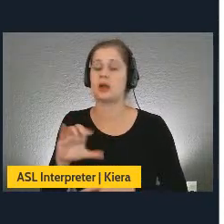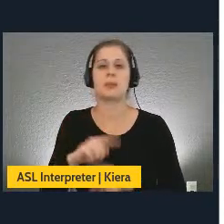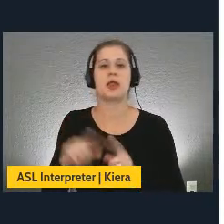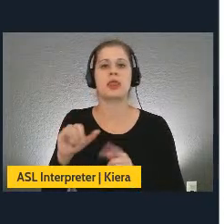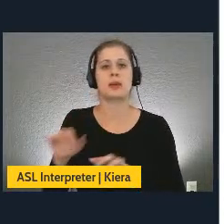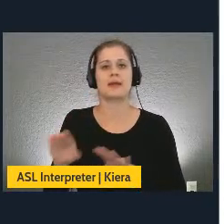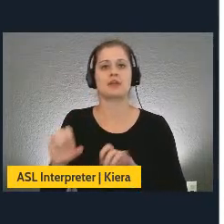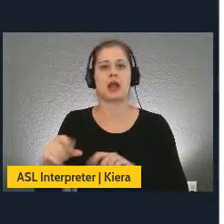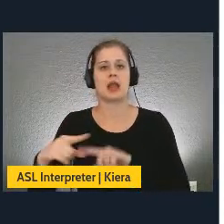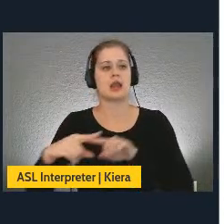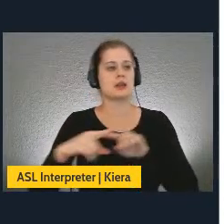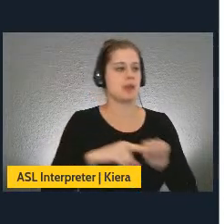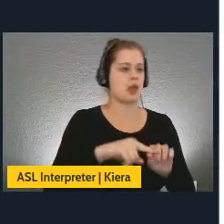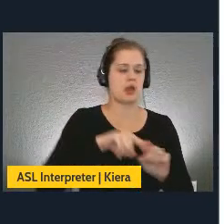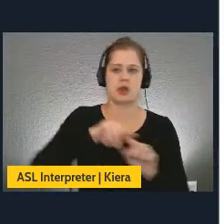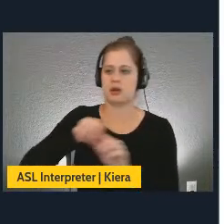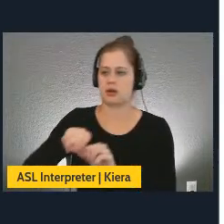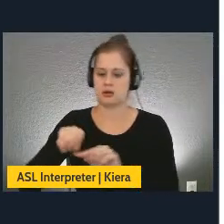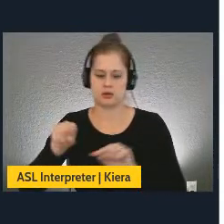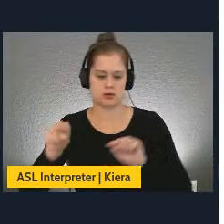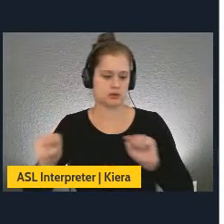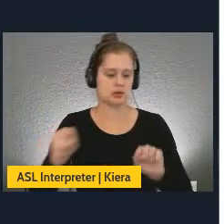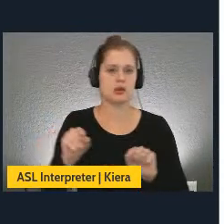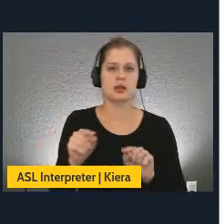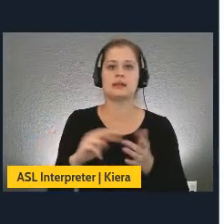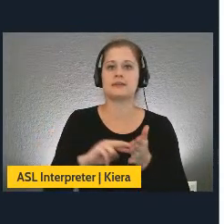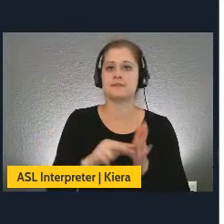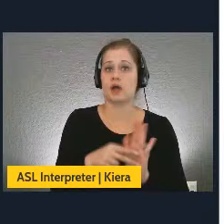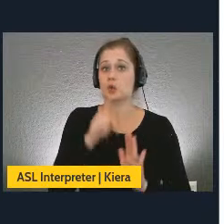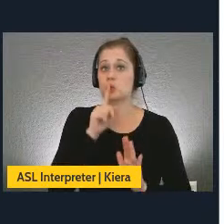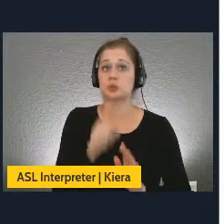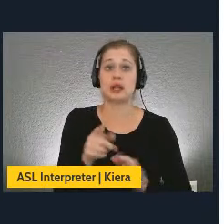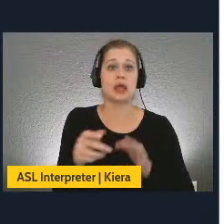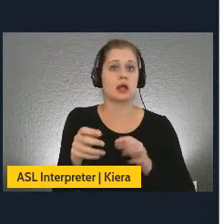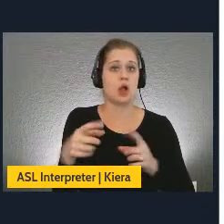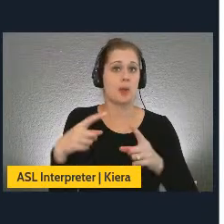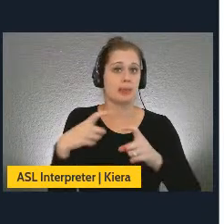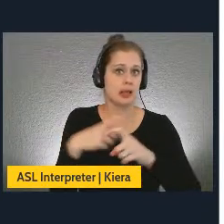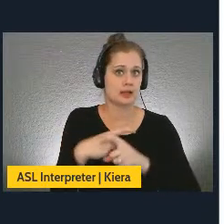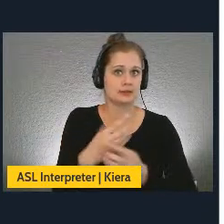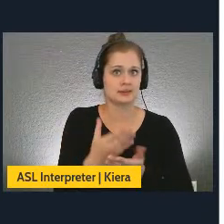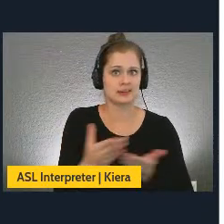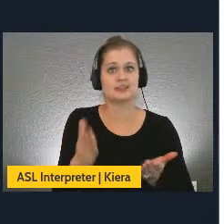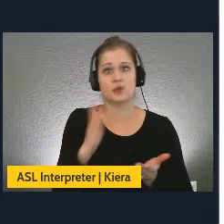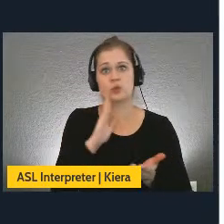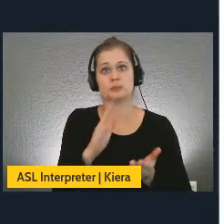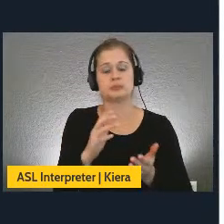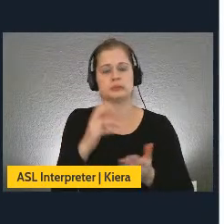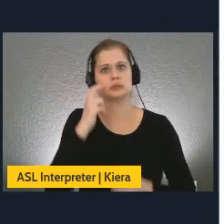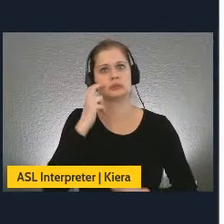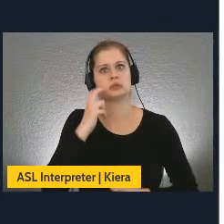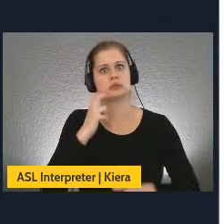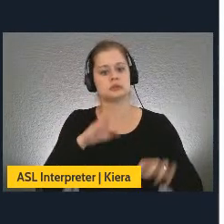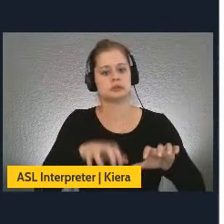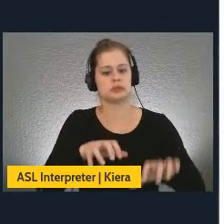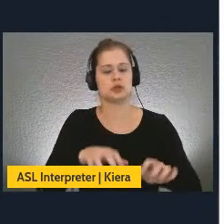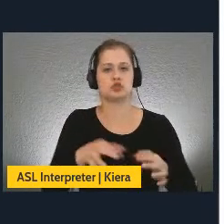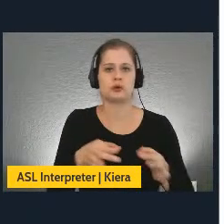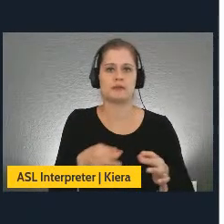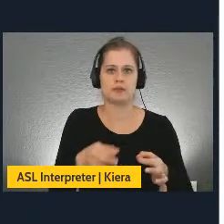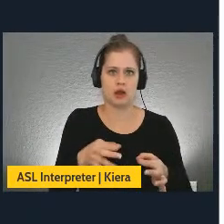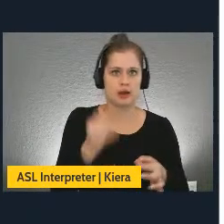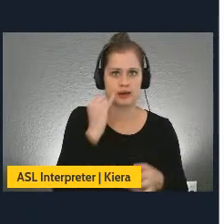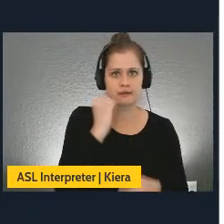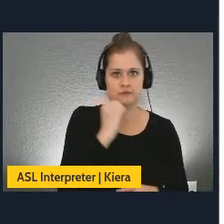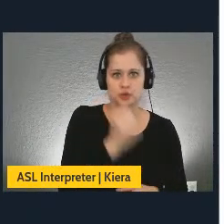and define really complex things that would be really tedious to define otherwise in very elegant ways.